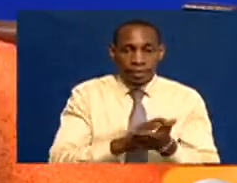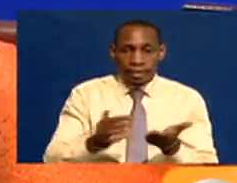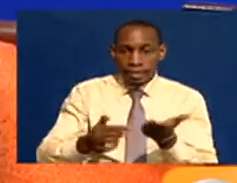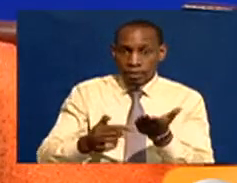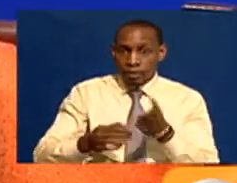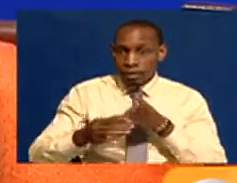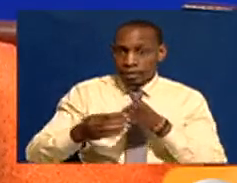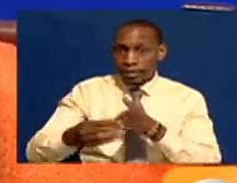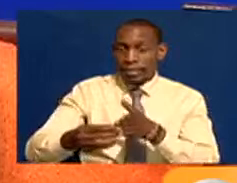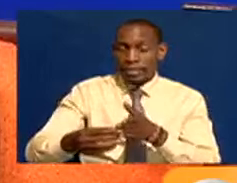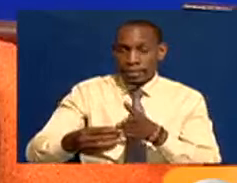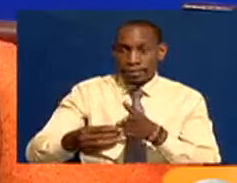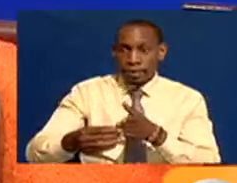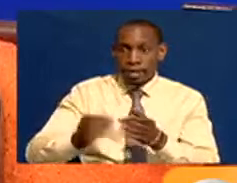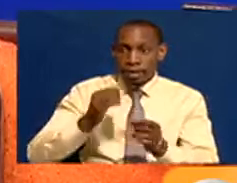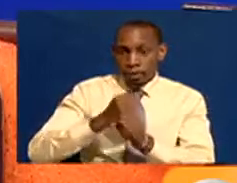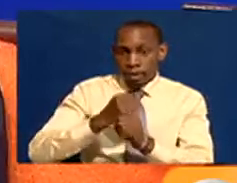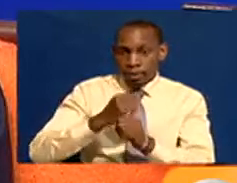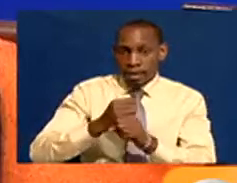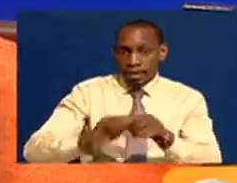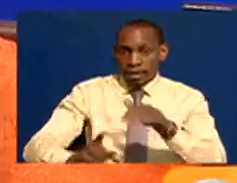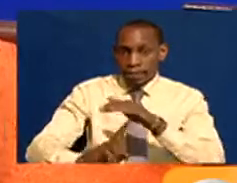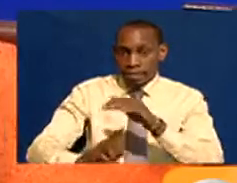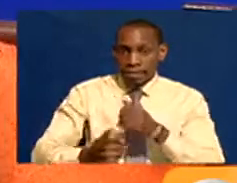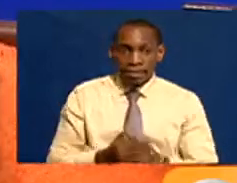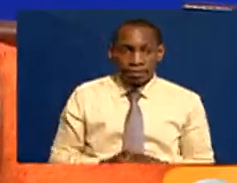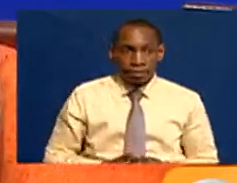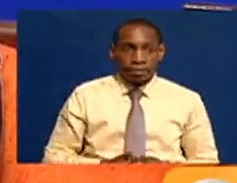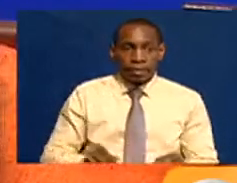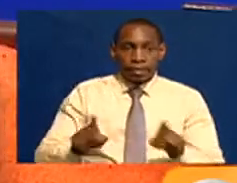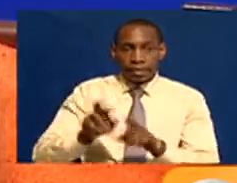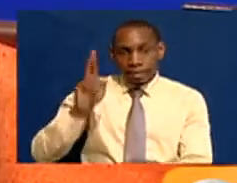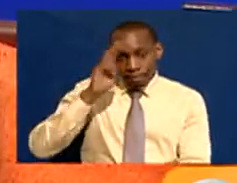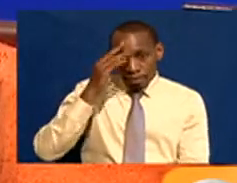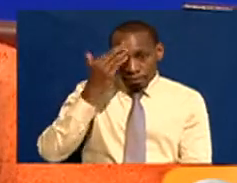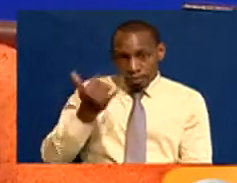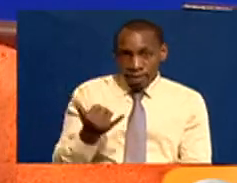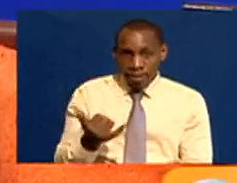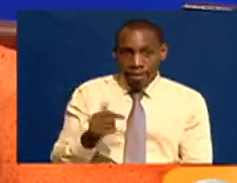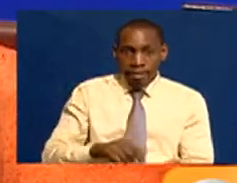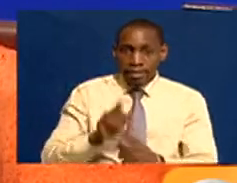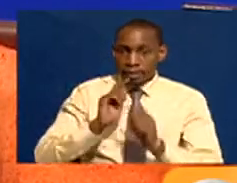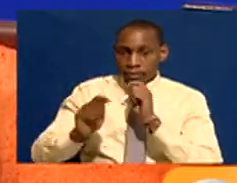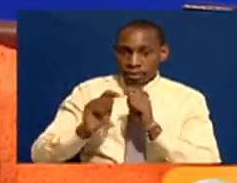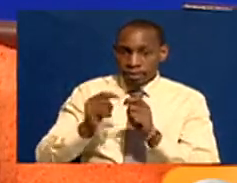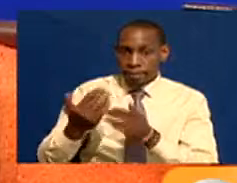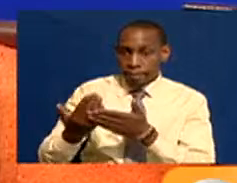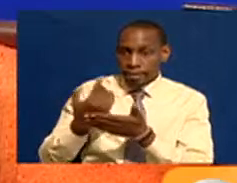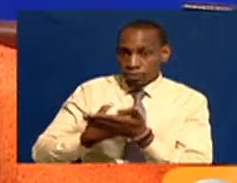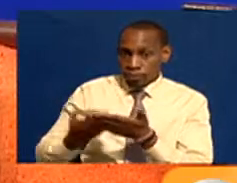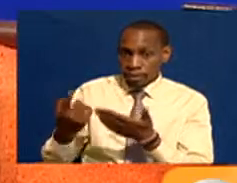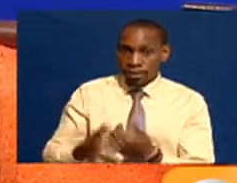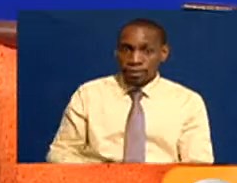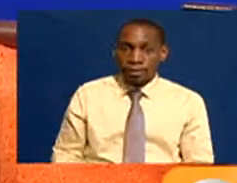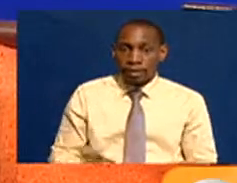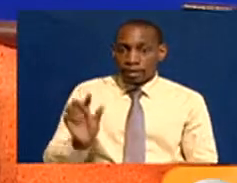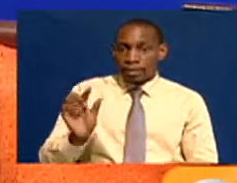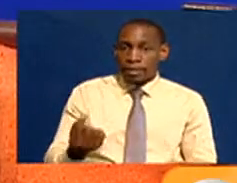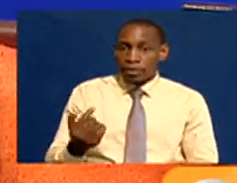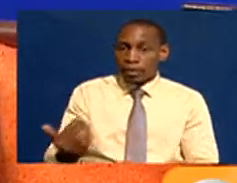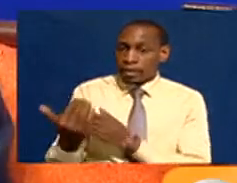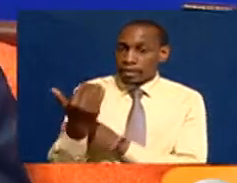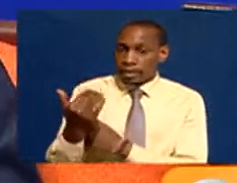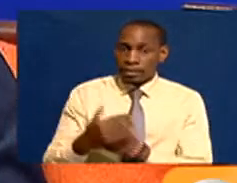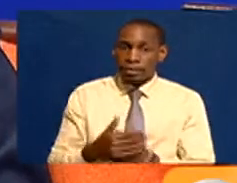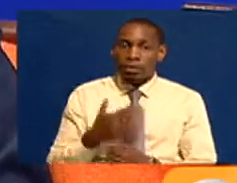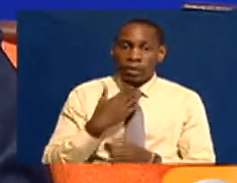driving force in the ministry. That's why, again, when we were being vetted the other week, one person asked me,